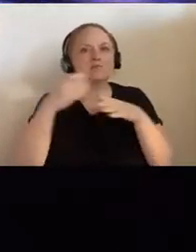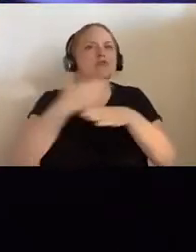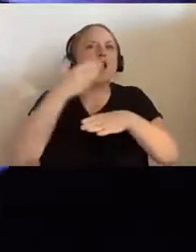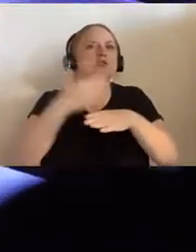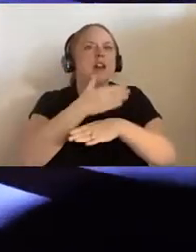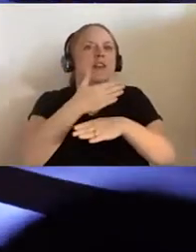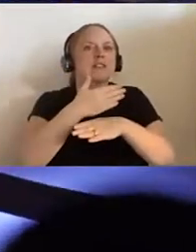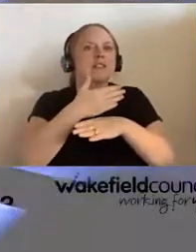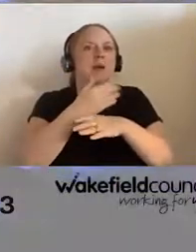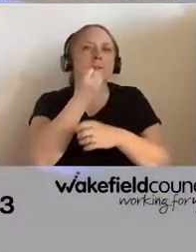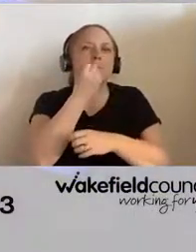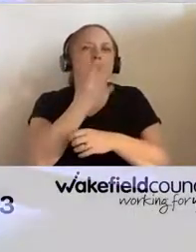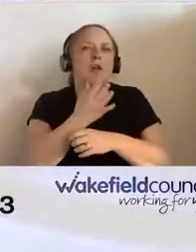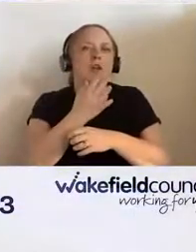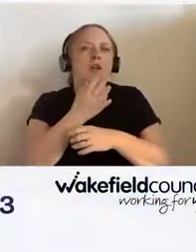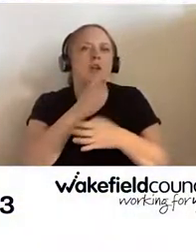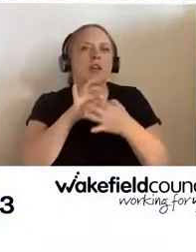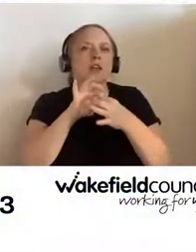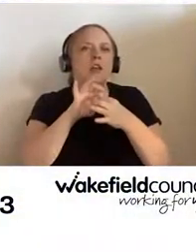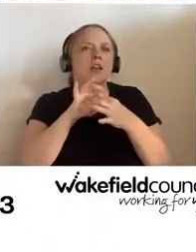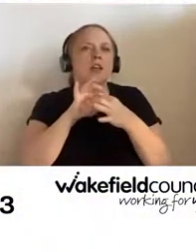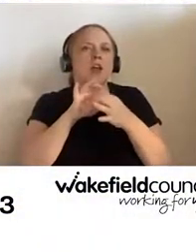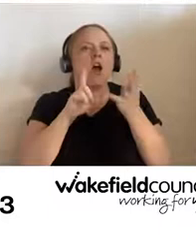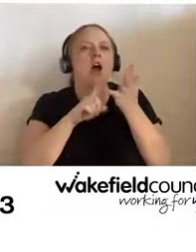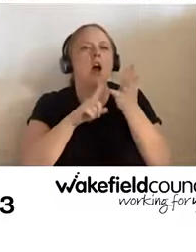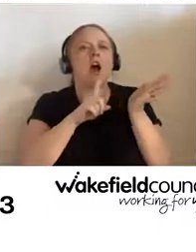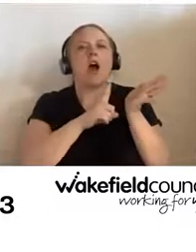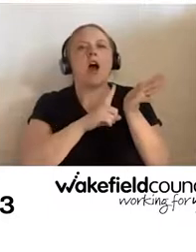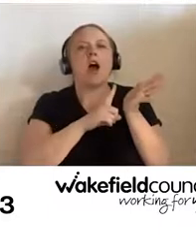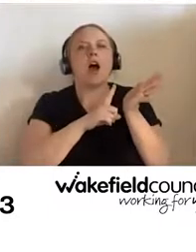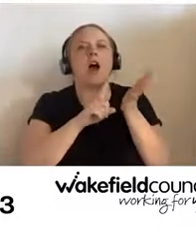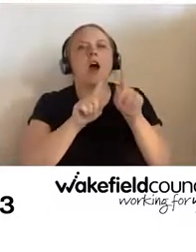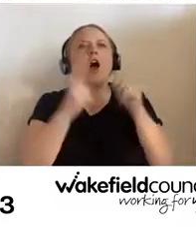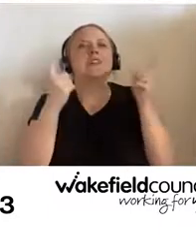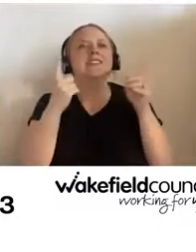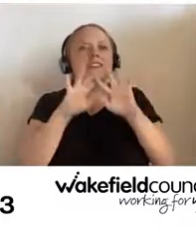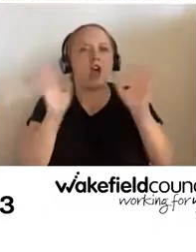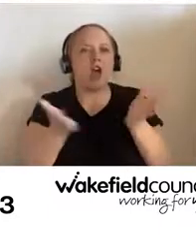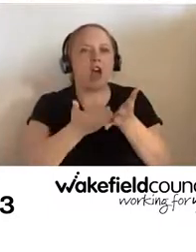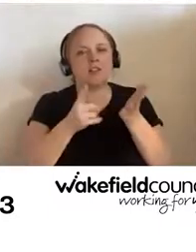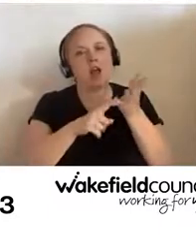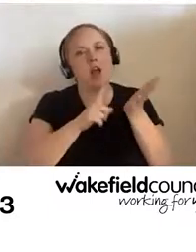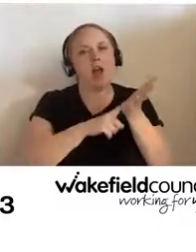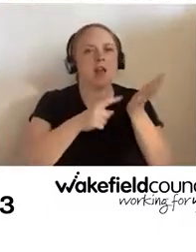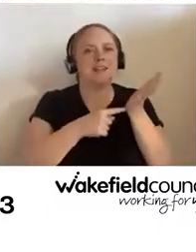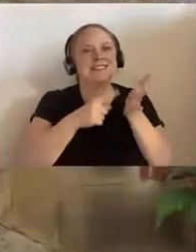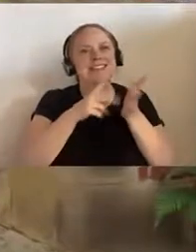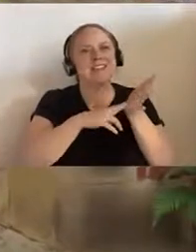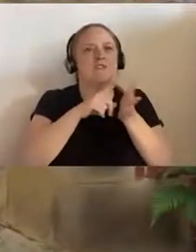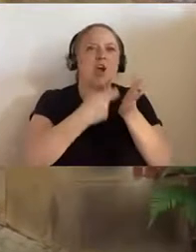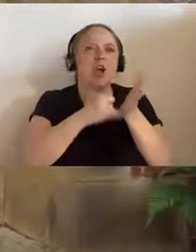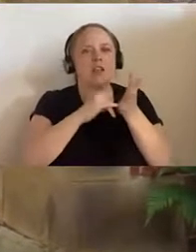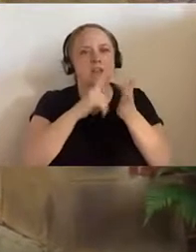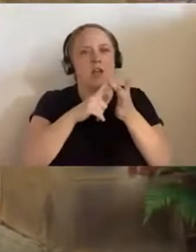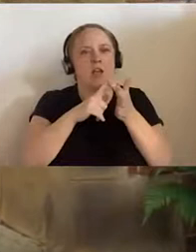your really beautiful interactive installation, Ultiverse. And I was so drawn to your practice